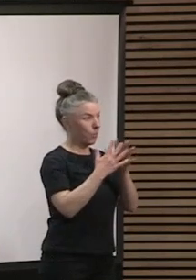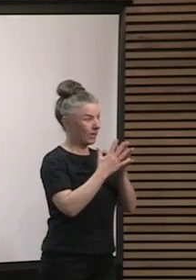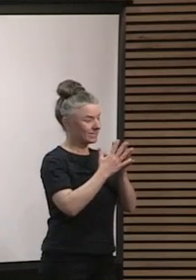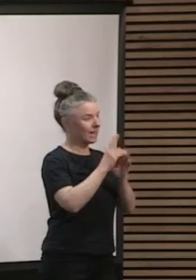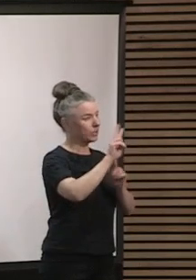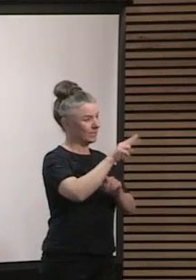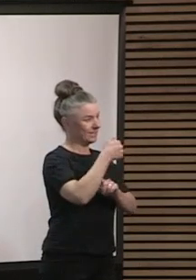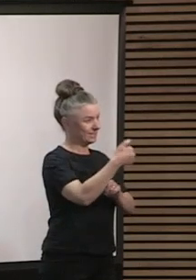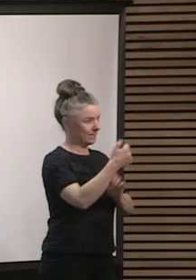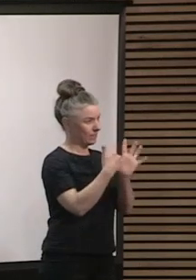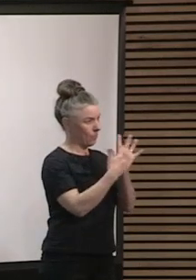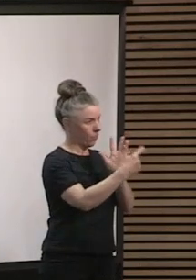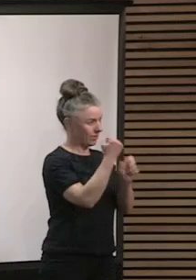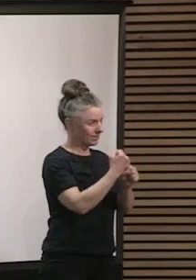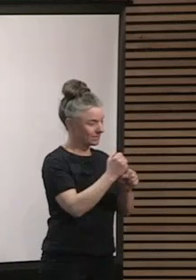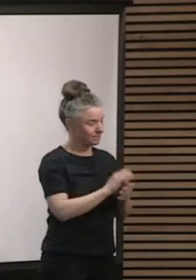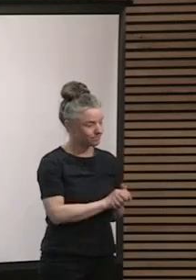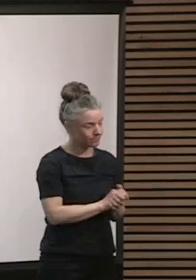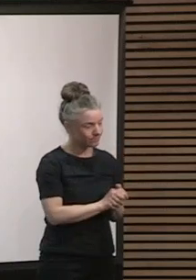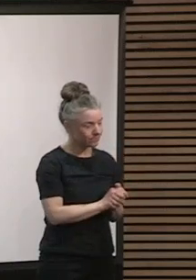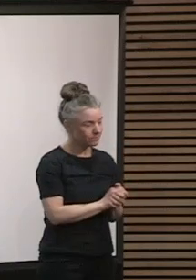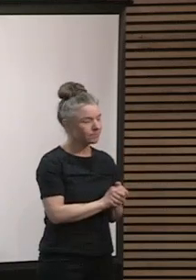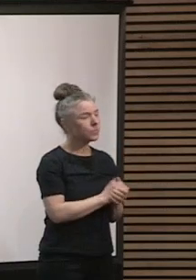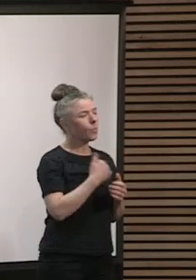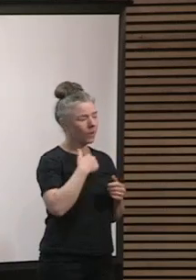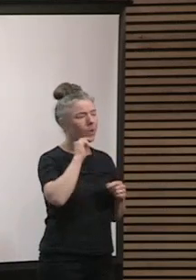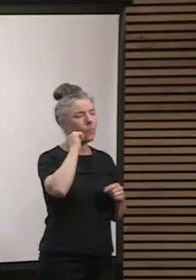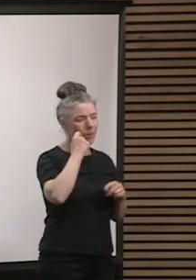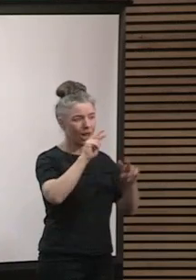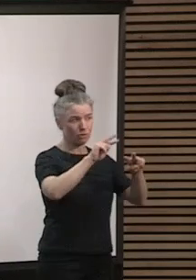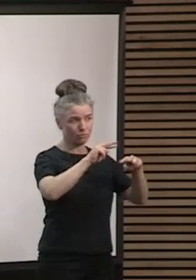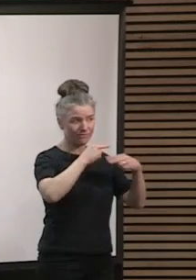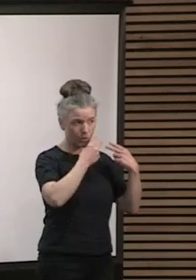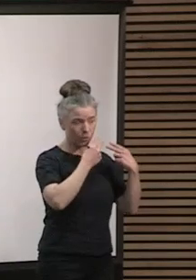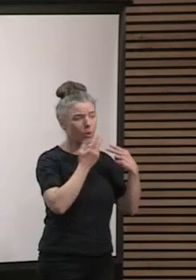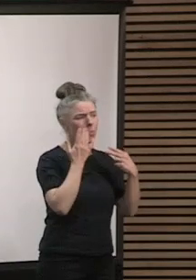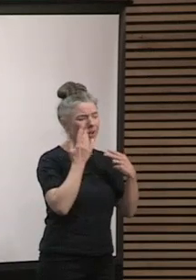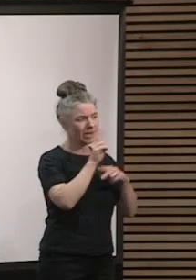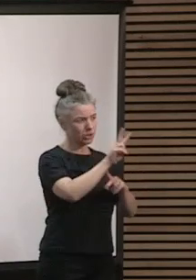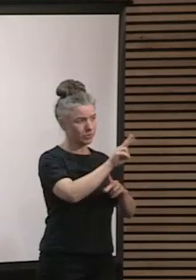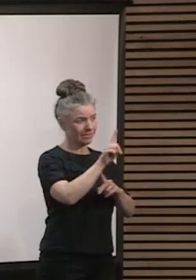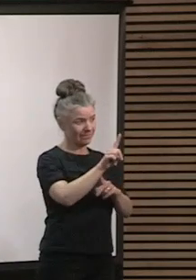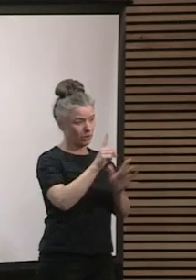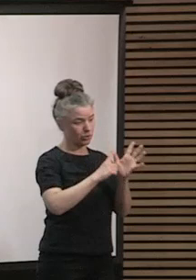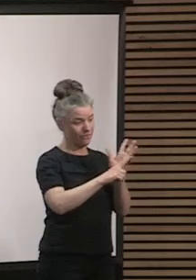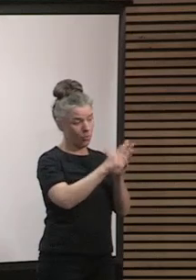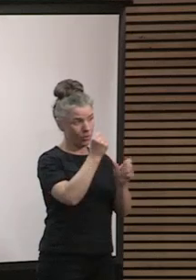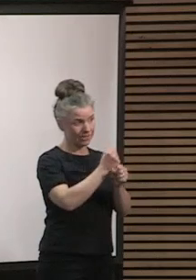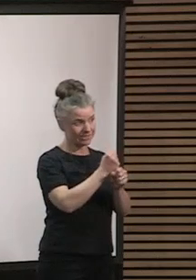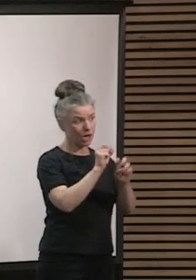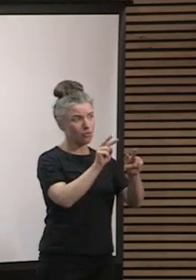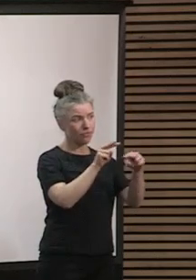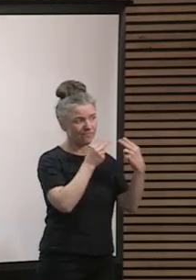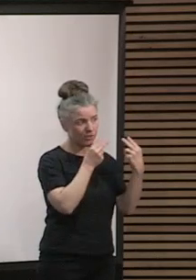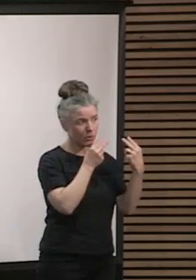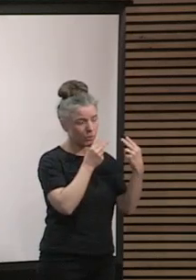August. We will, however, review these settings on the 21st of August. We want to give